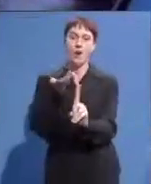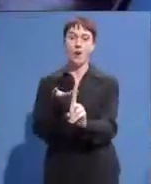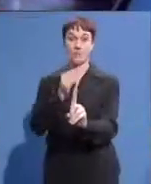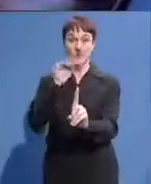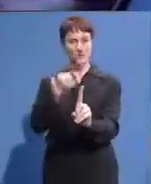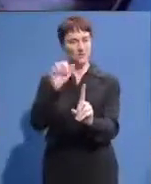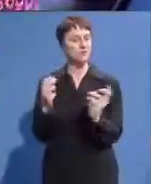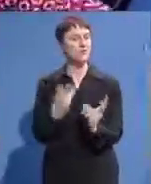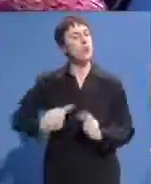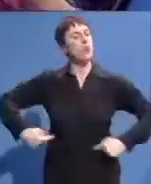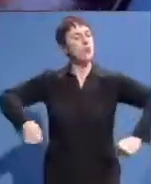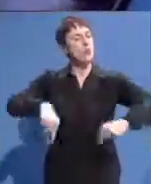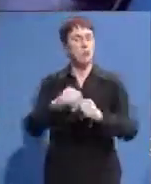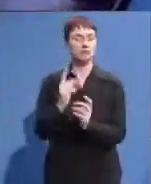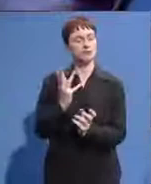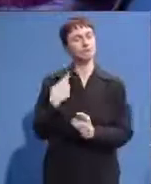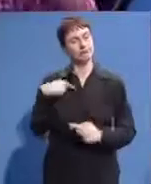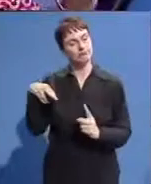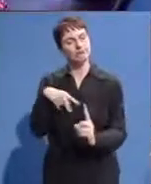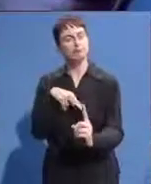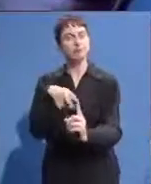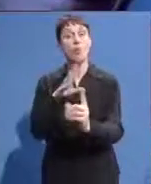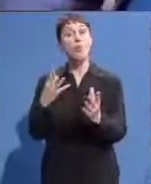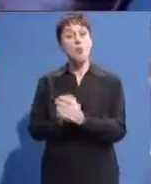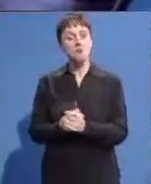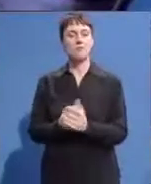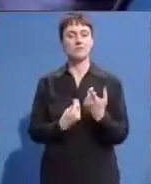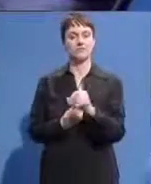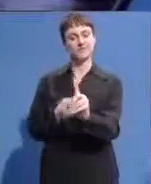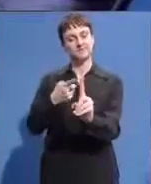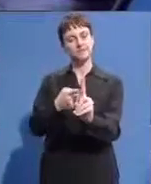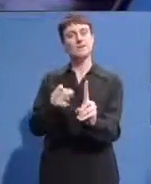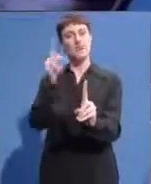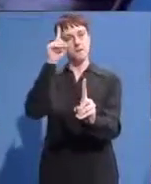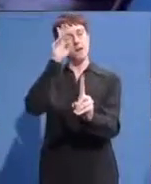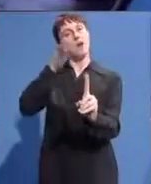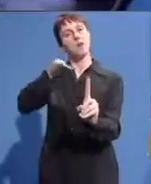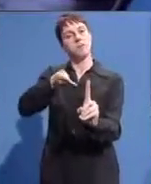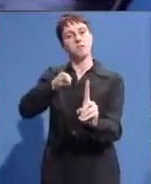with the beauty of Madiba all around us as we walk the African way.